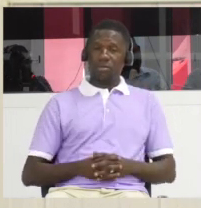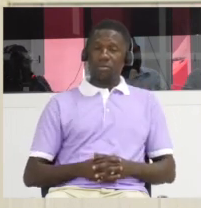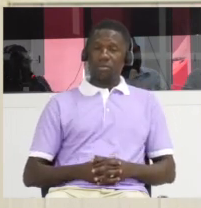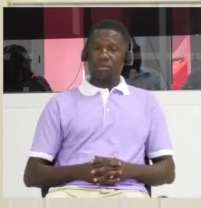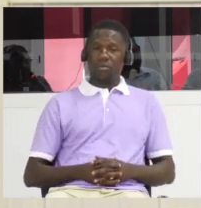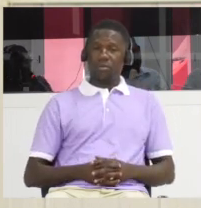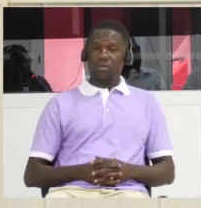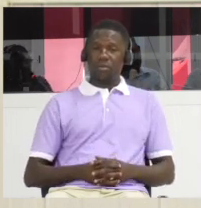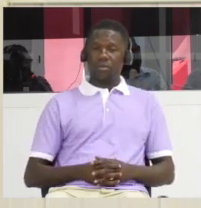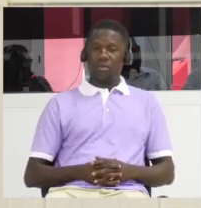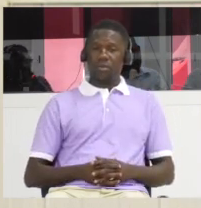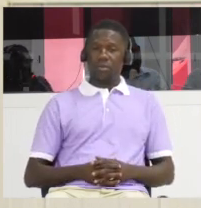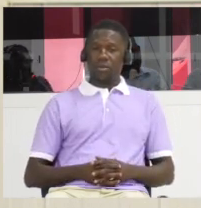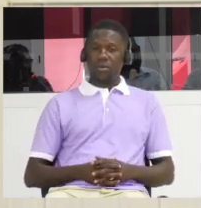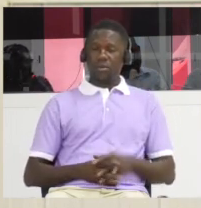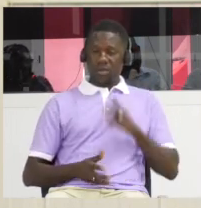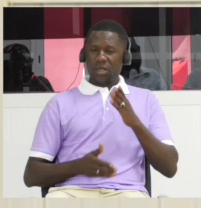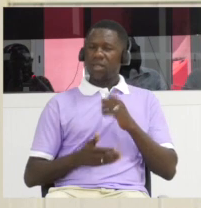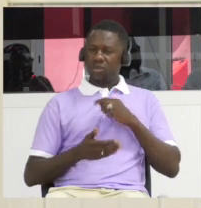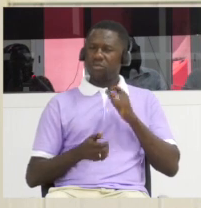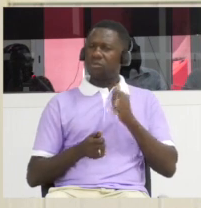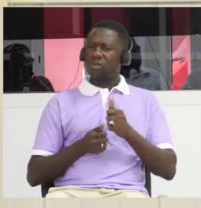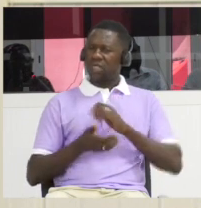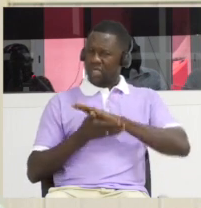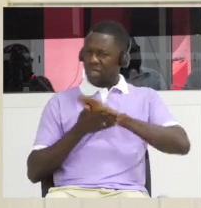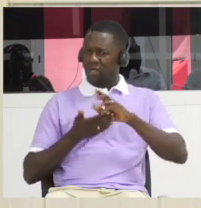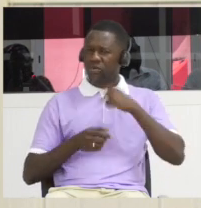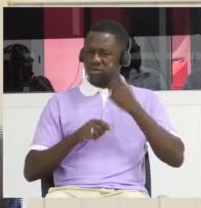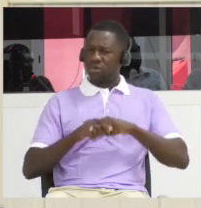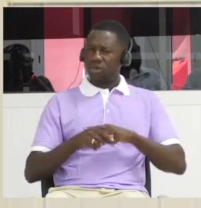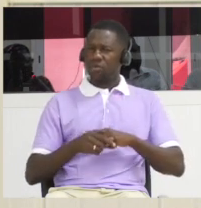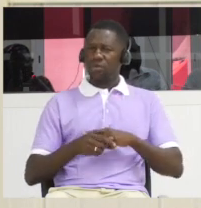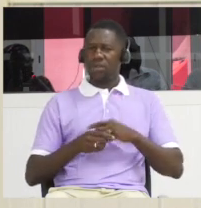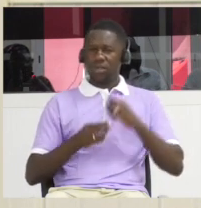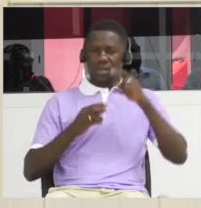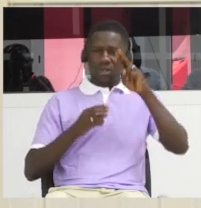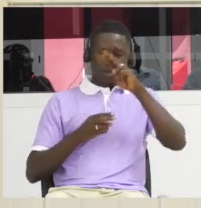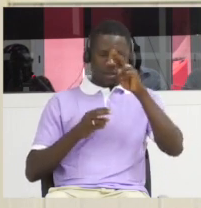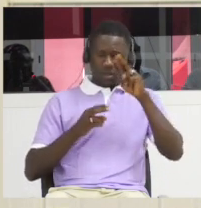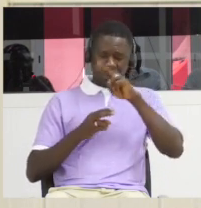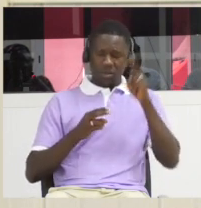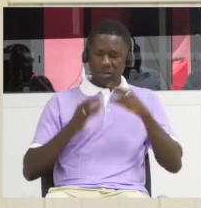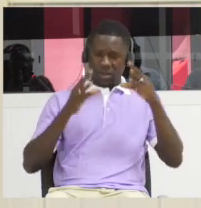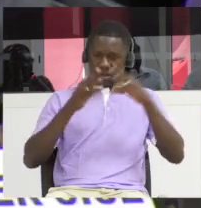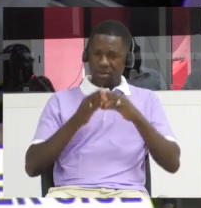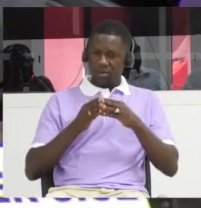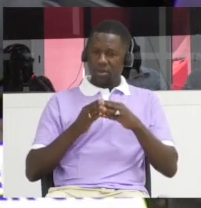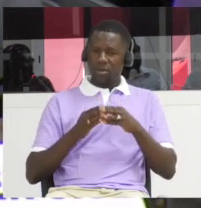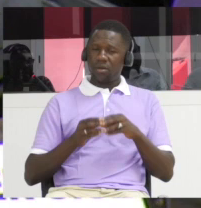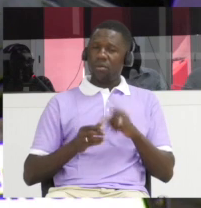point with cabinet, but the decision or the idea must have emanated